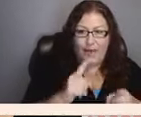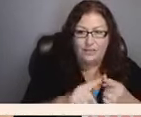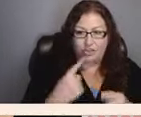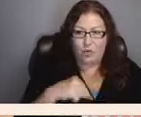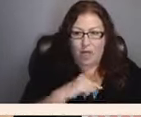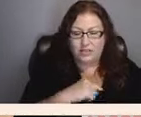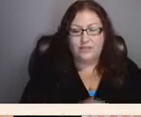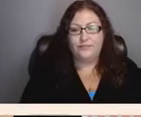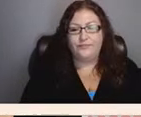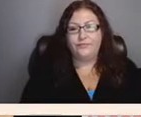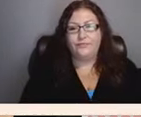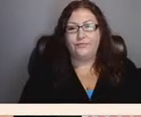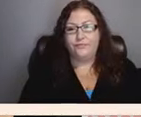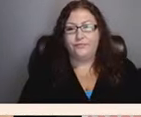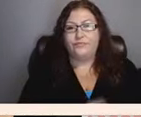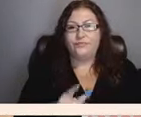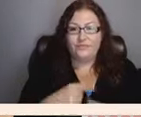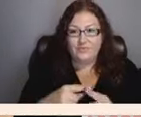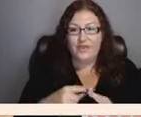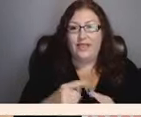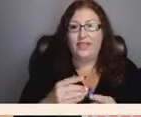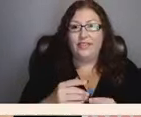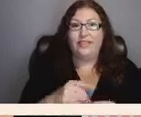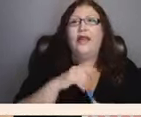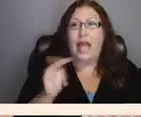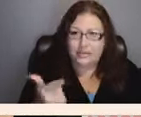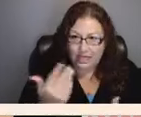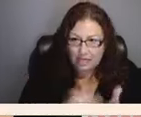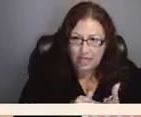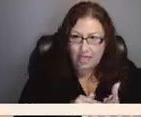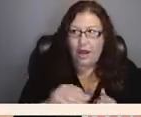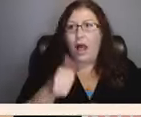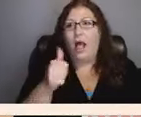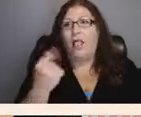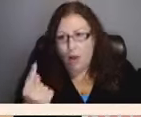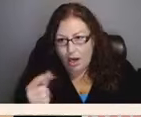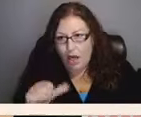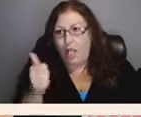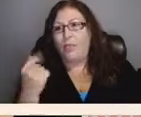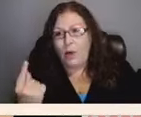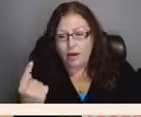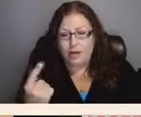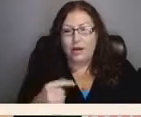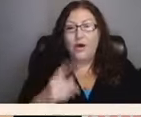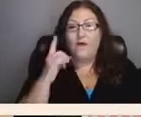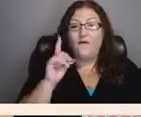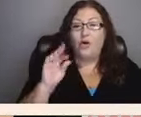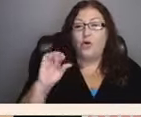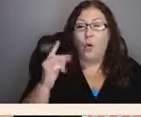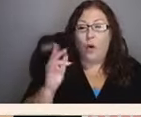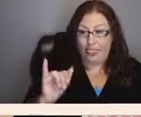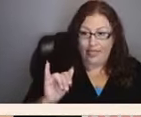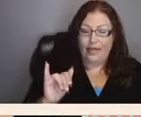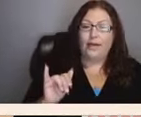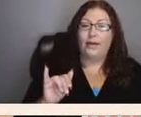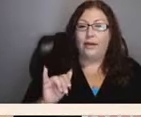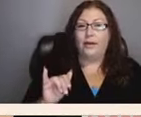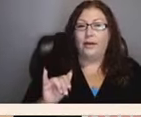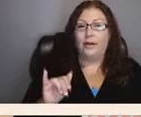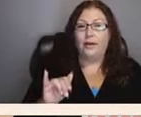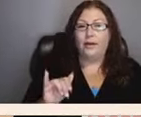it then comes the next and the next. For Dorothy, it the